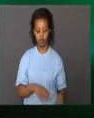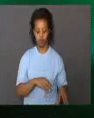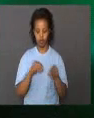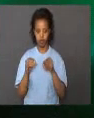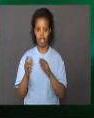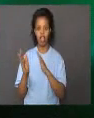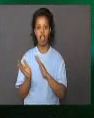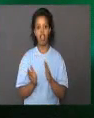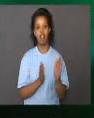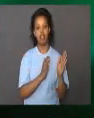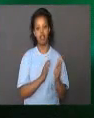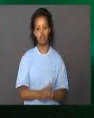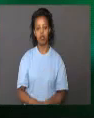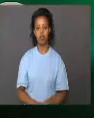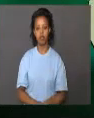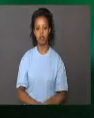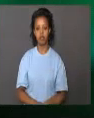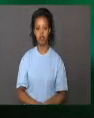Students, let's get ready.